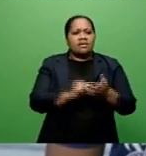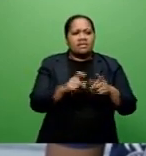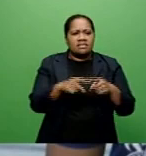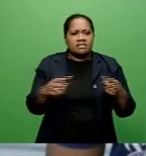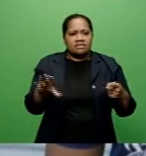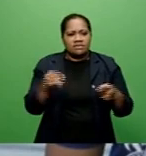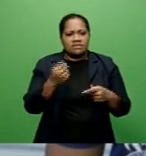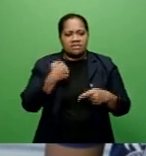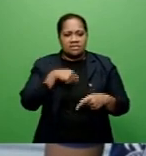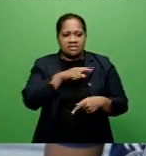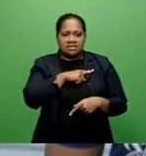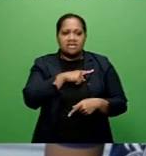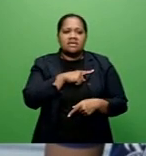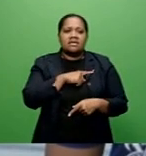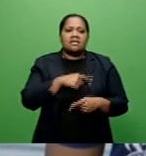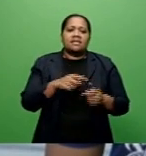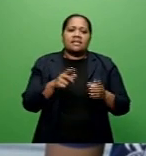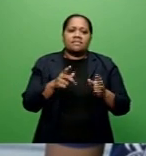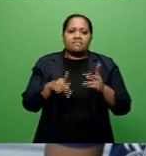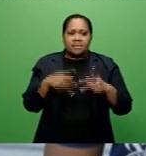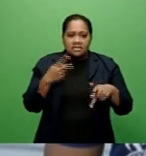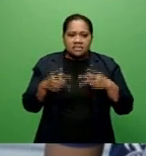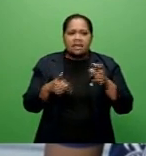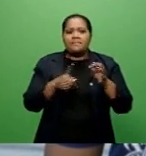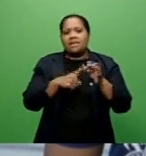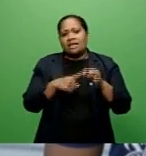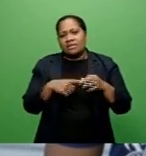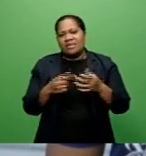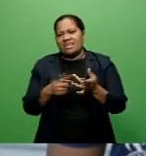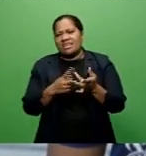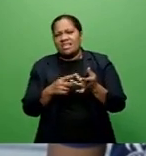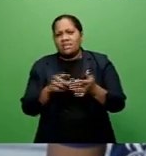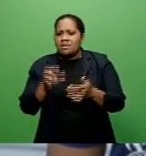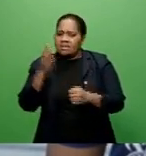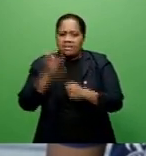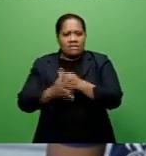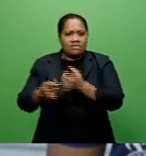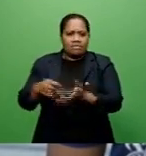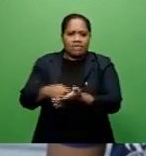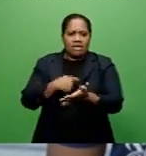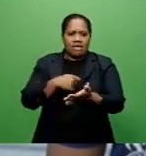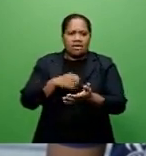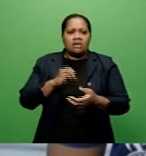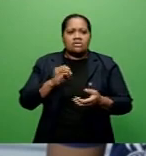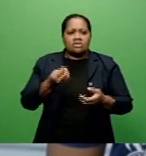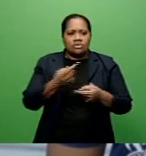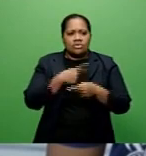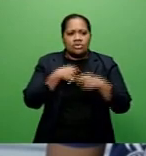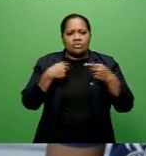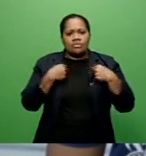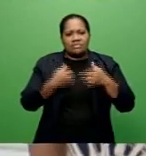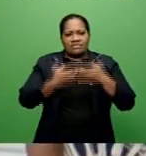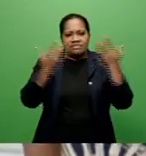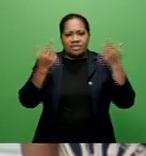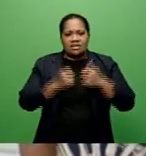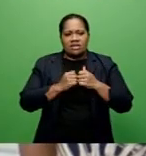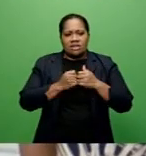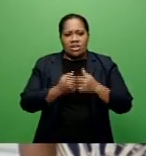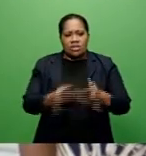pizza, plow and all that stuff, and then he didn't pay us. And then we were in a big loss from that